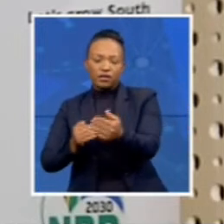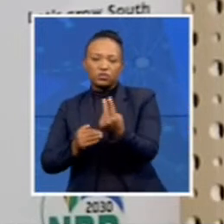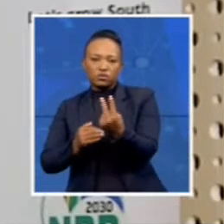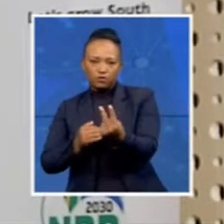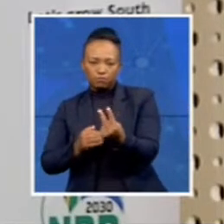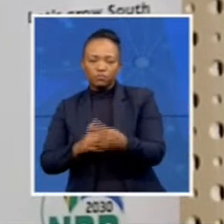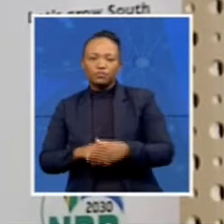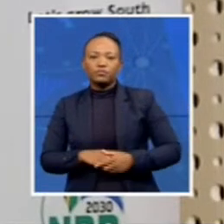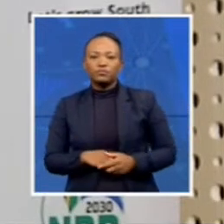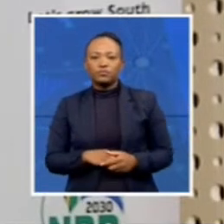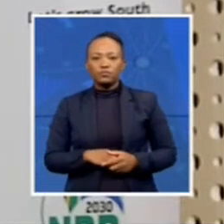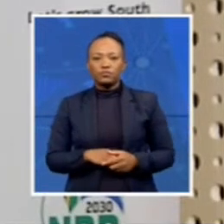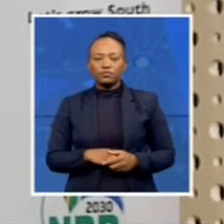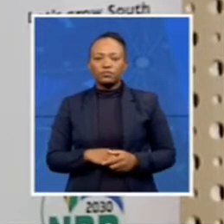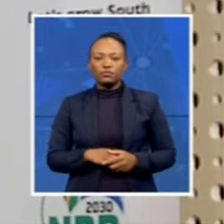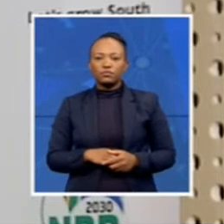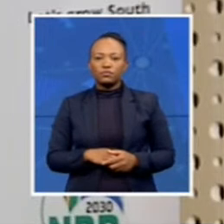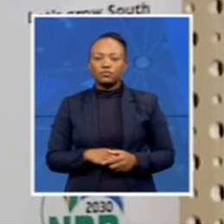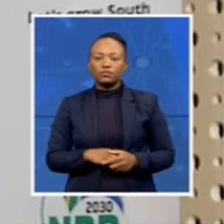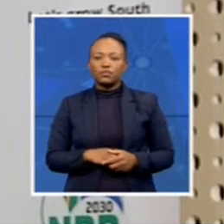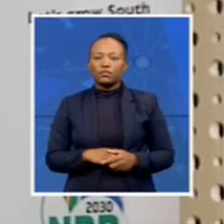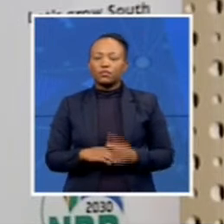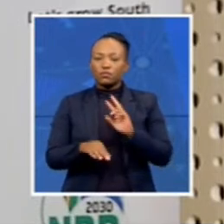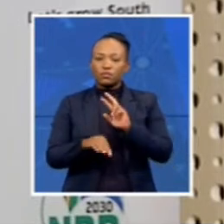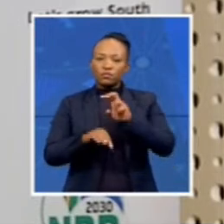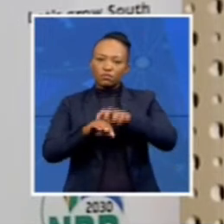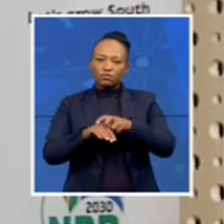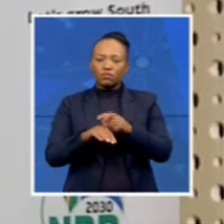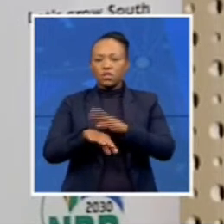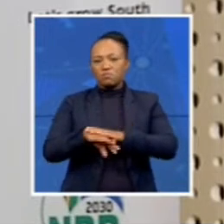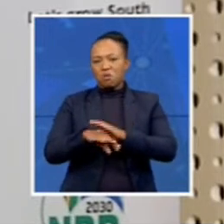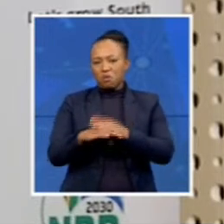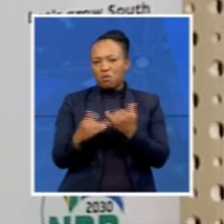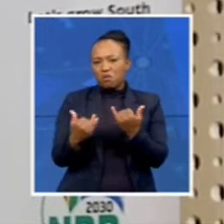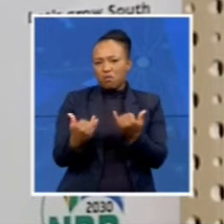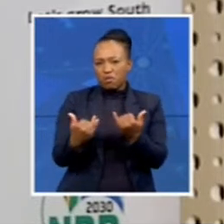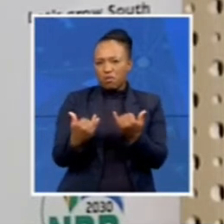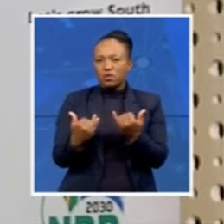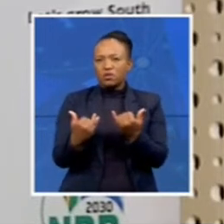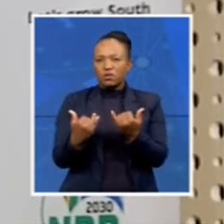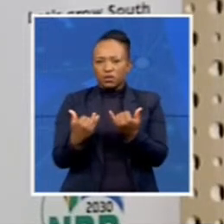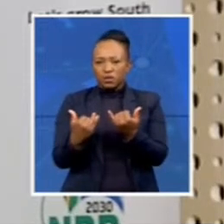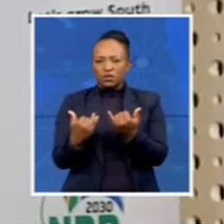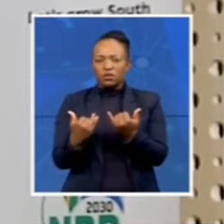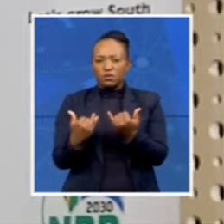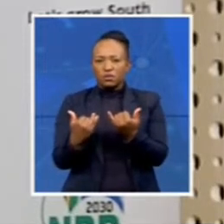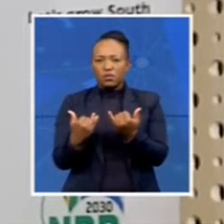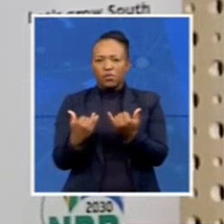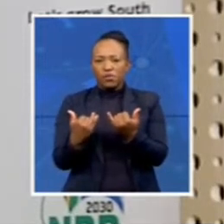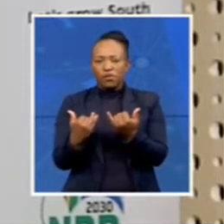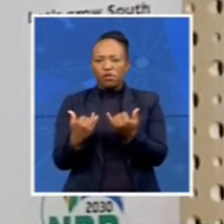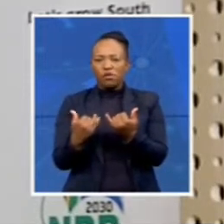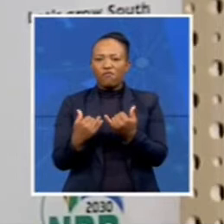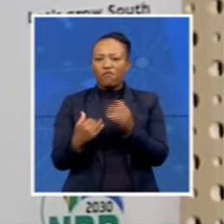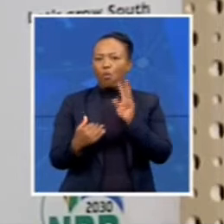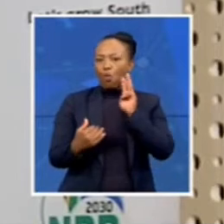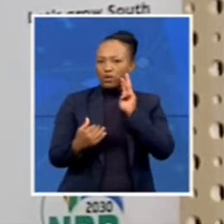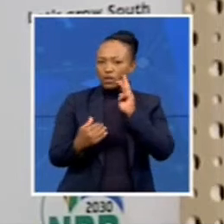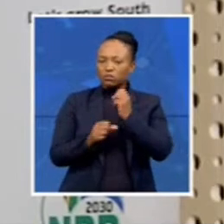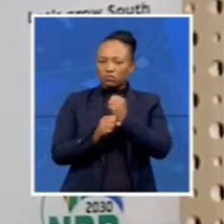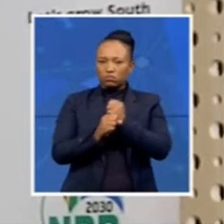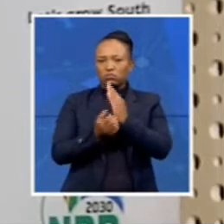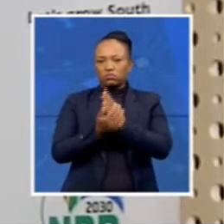explore more possibilities in terms of water security in the country, of